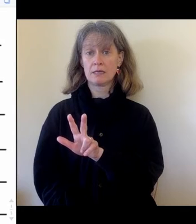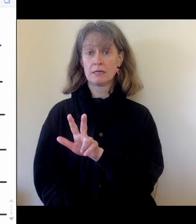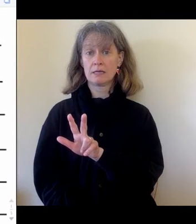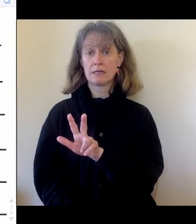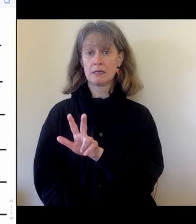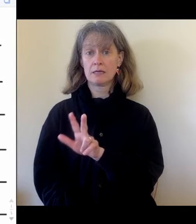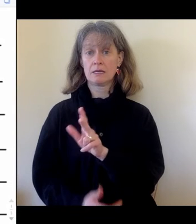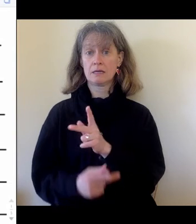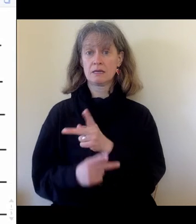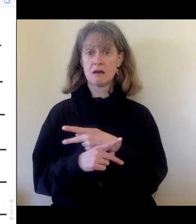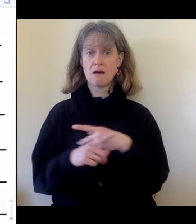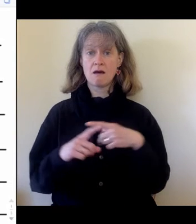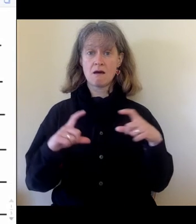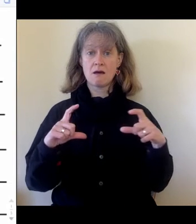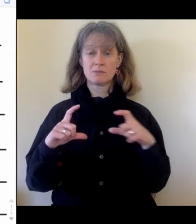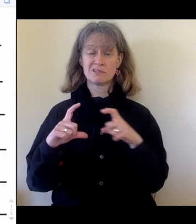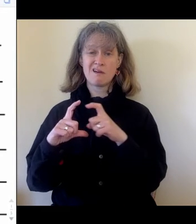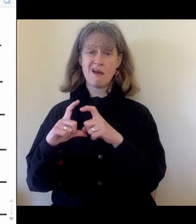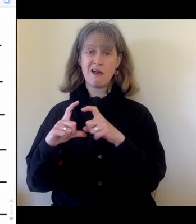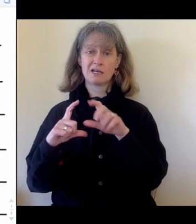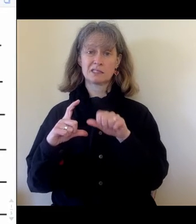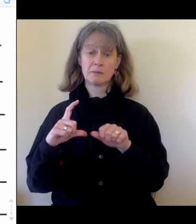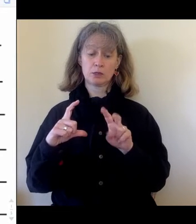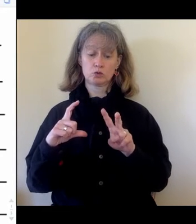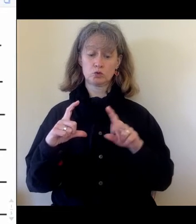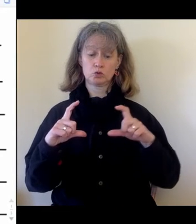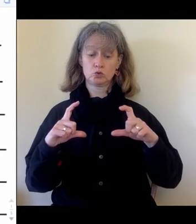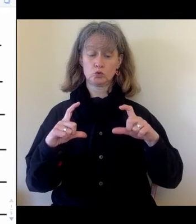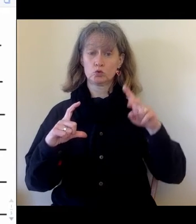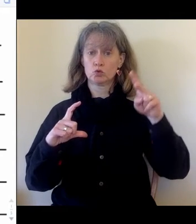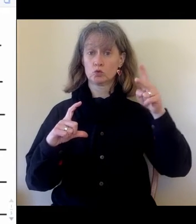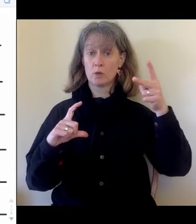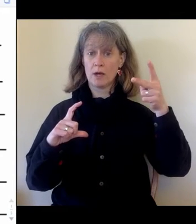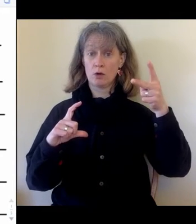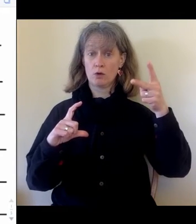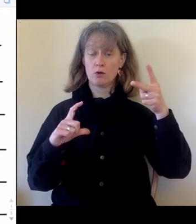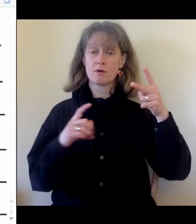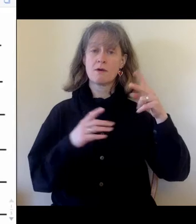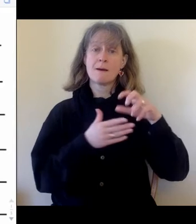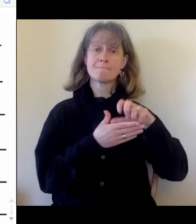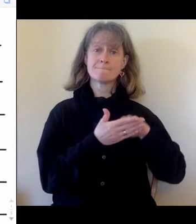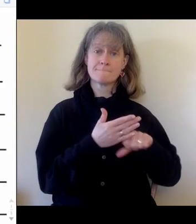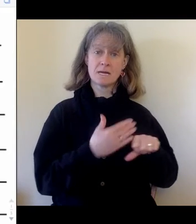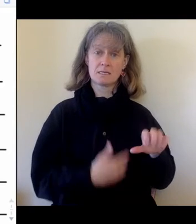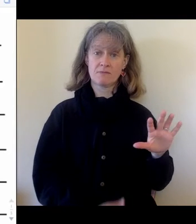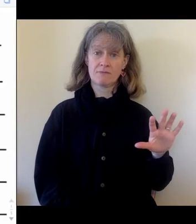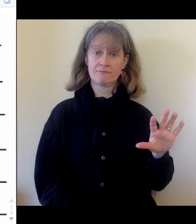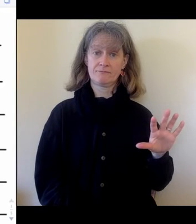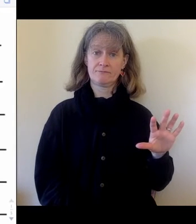x minus 2 squared minus 5.